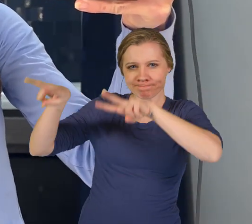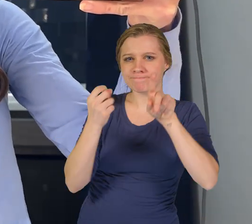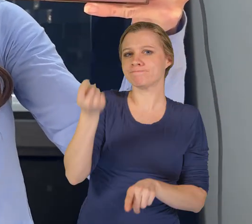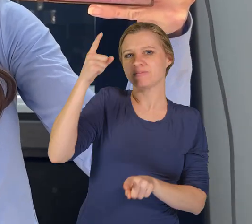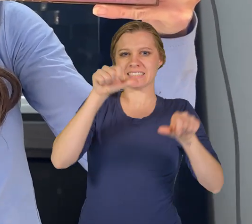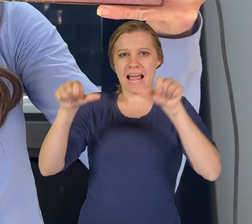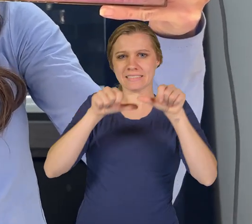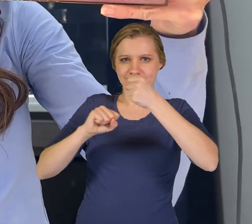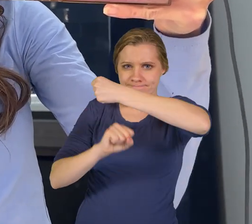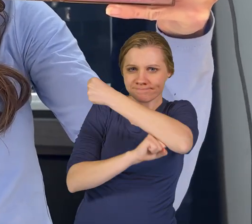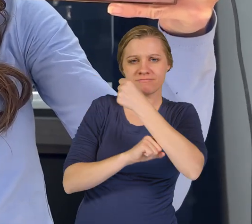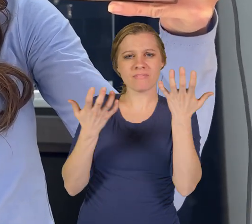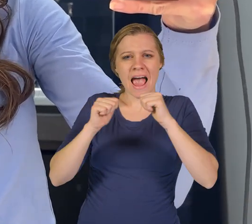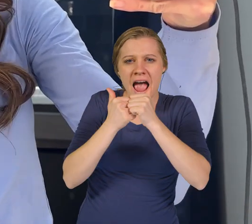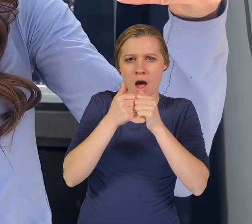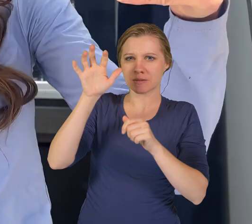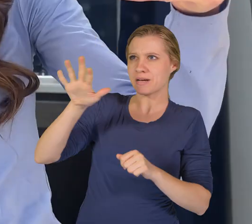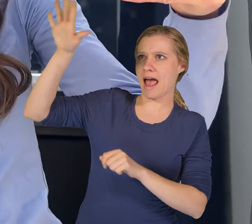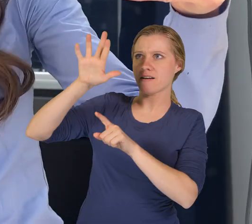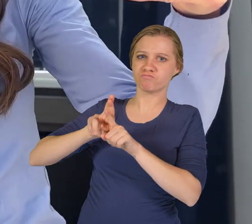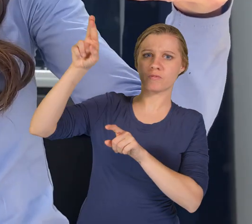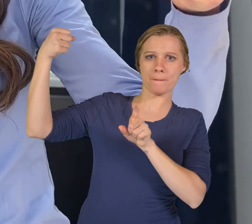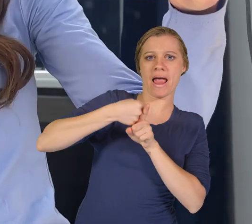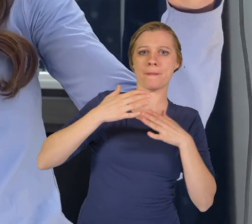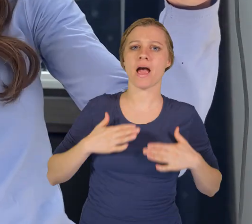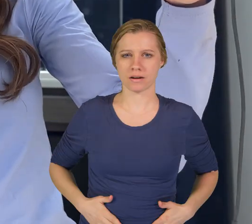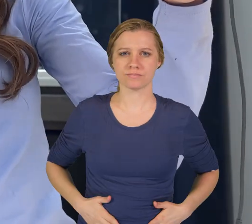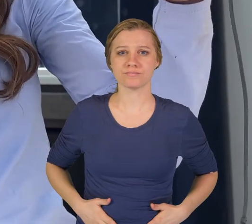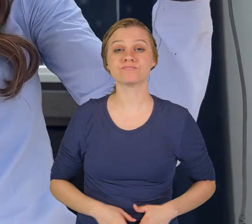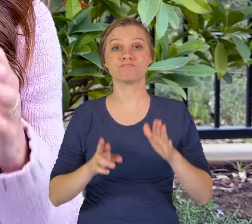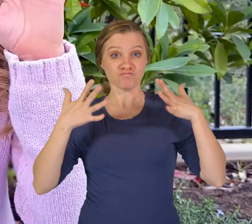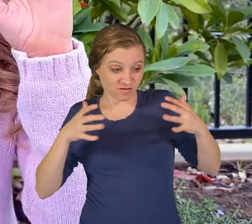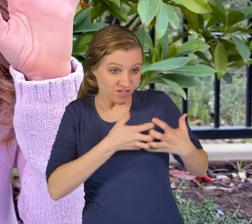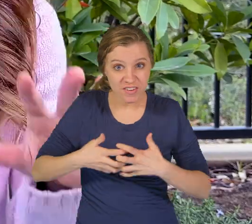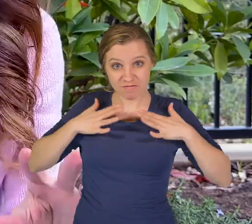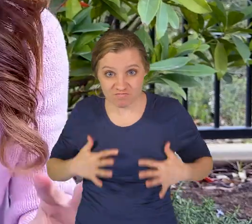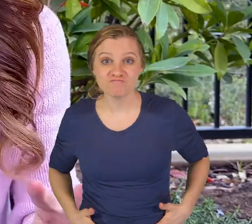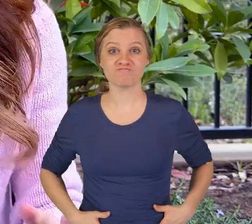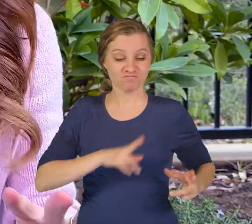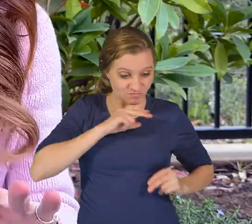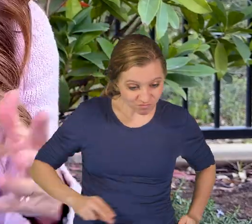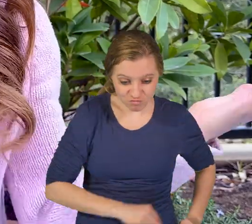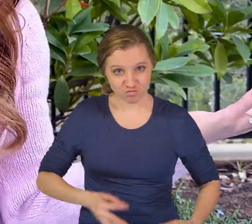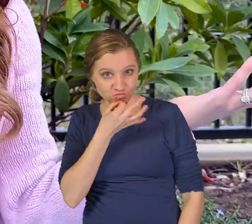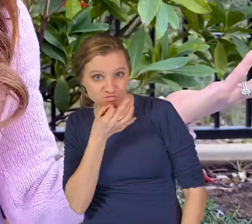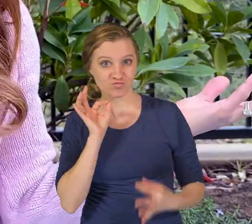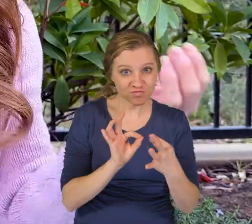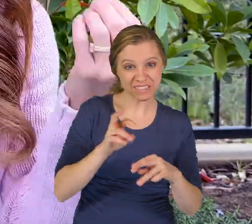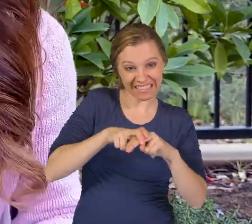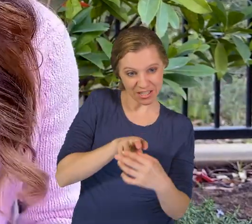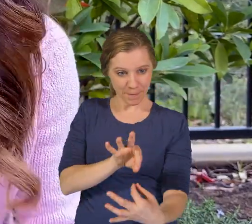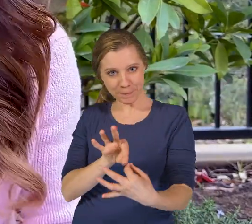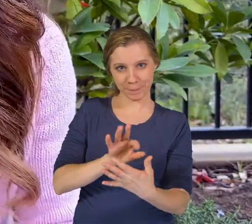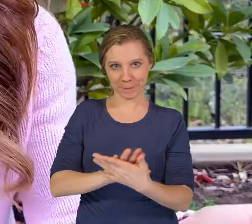to understand the science behind what spaceflight does to the human body. Once my spacesuit was fitted, harness